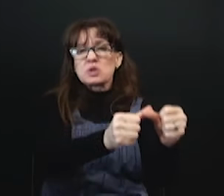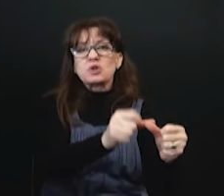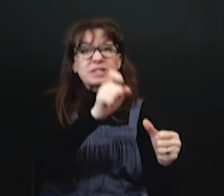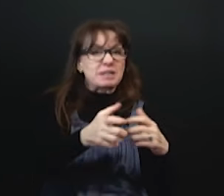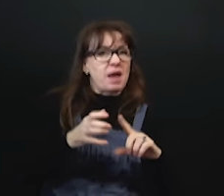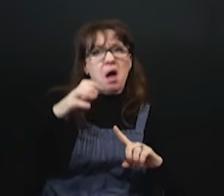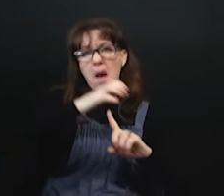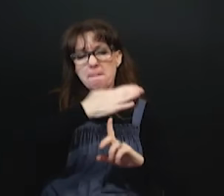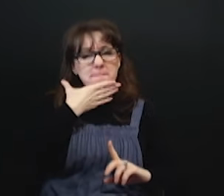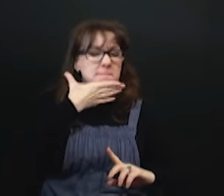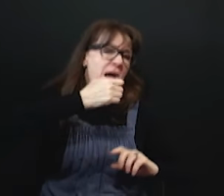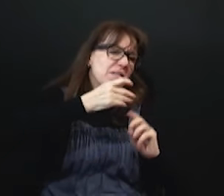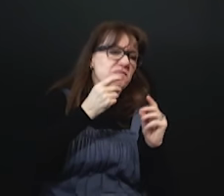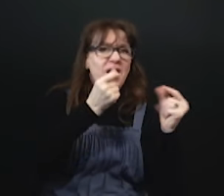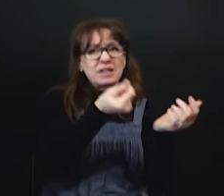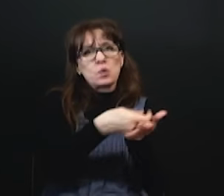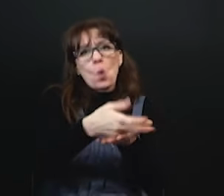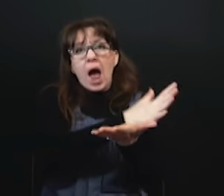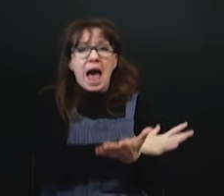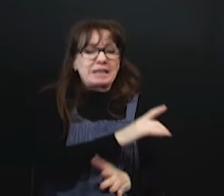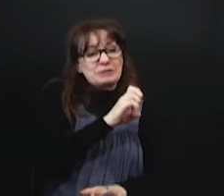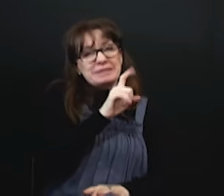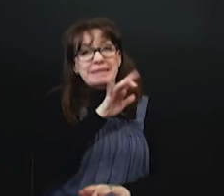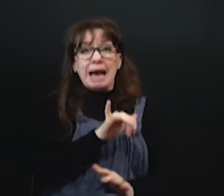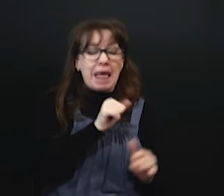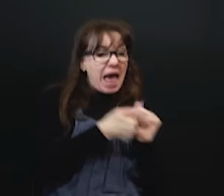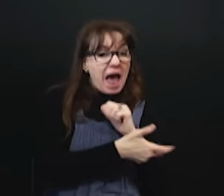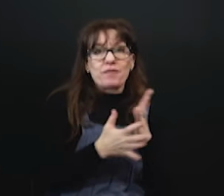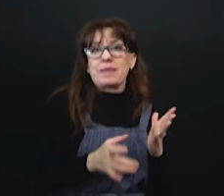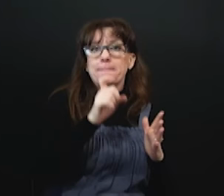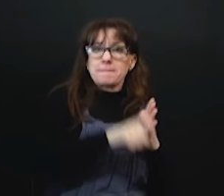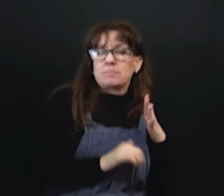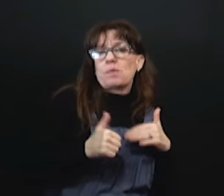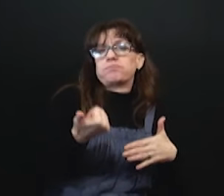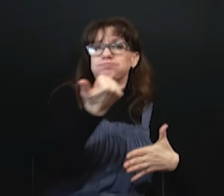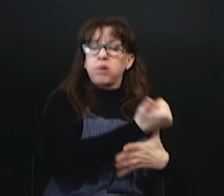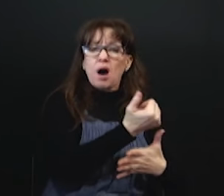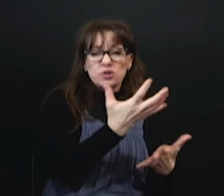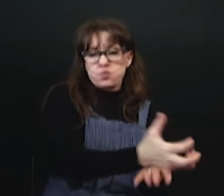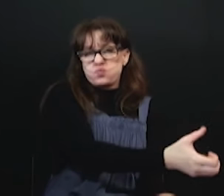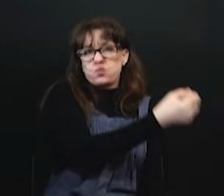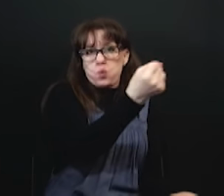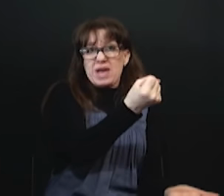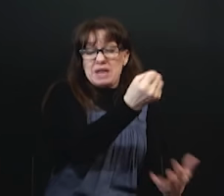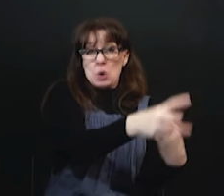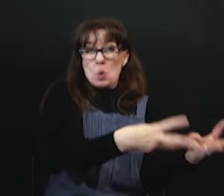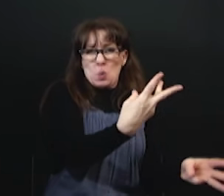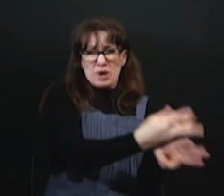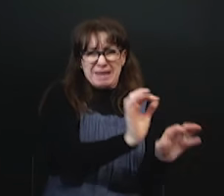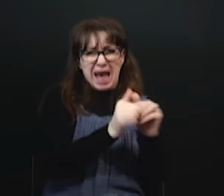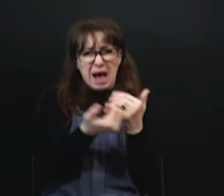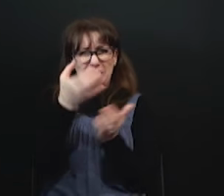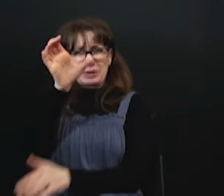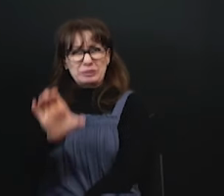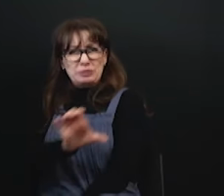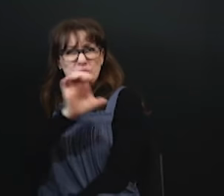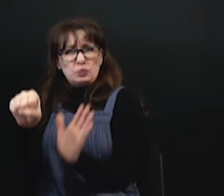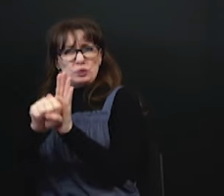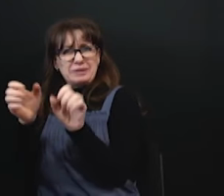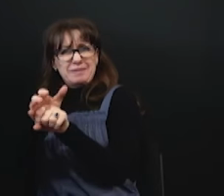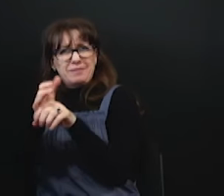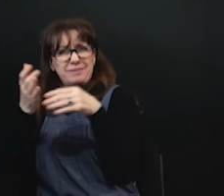the brightest, the fastest, the richest, the sexiest. You better be whatever it takes to win. In a world like that, how does the crucifixion of Jesus make